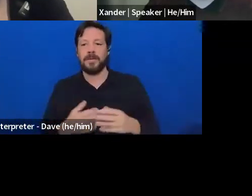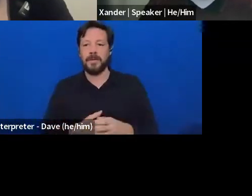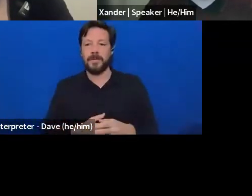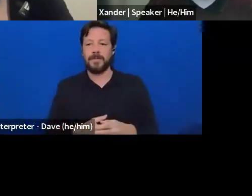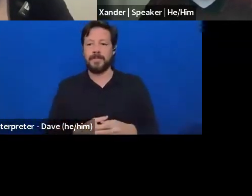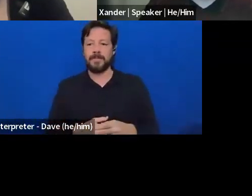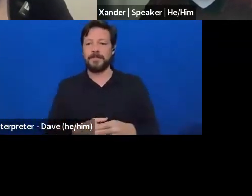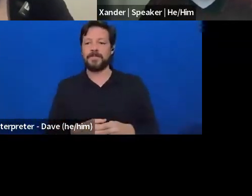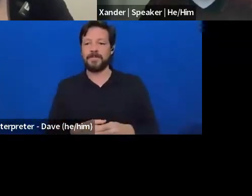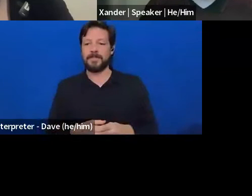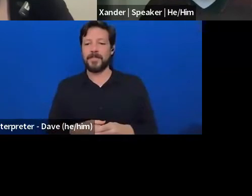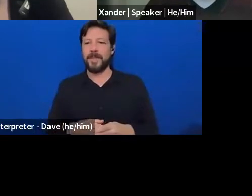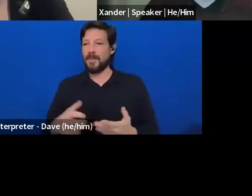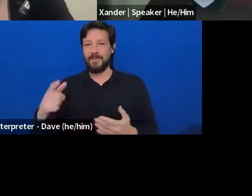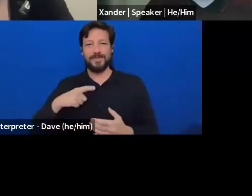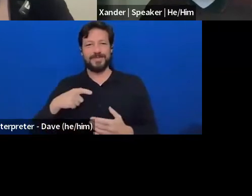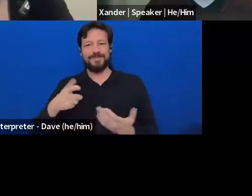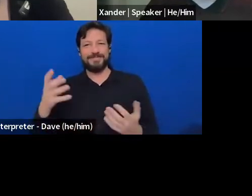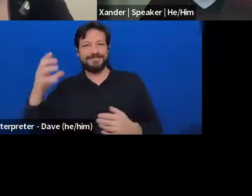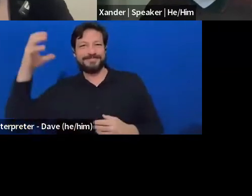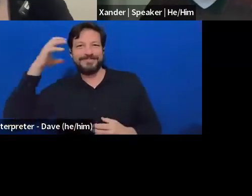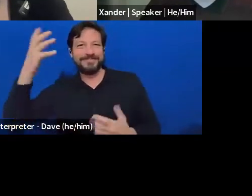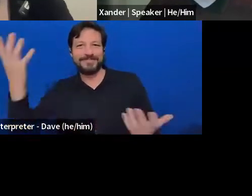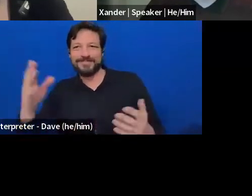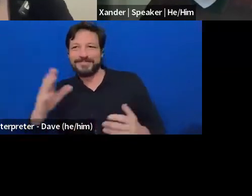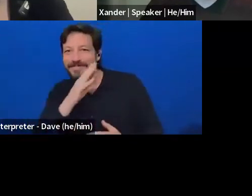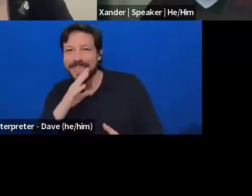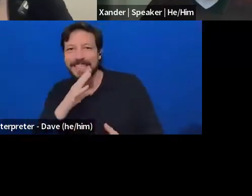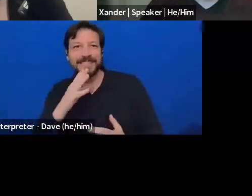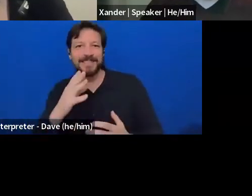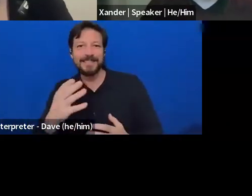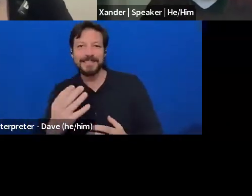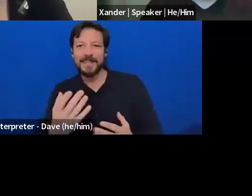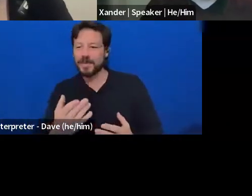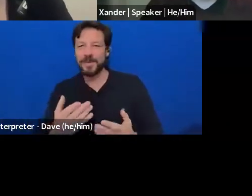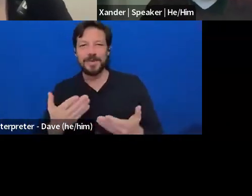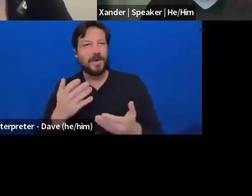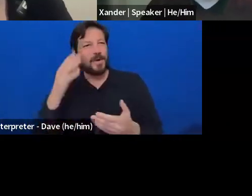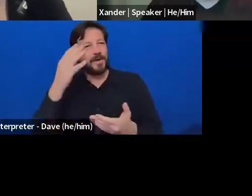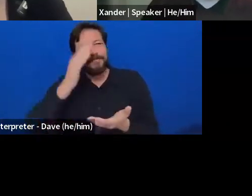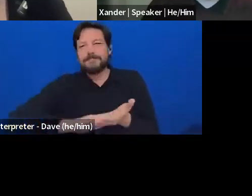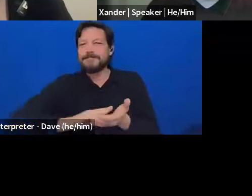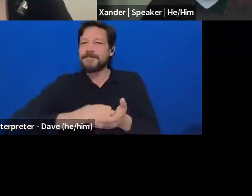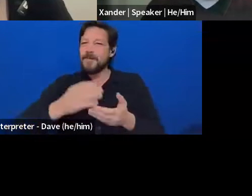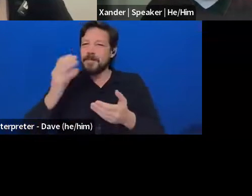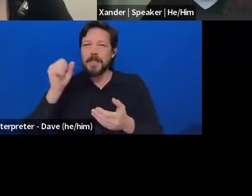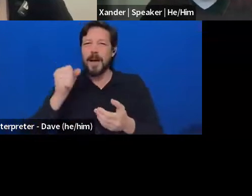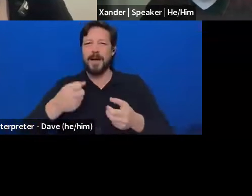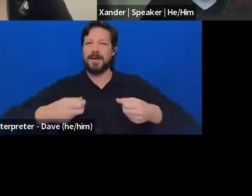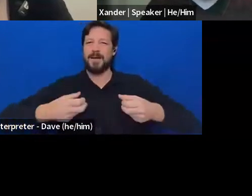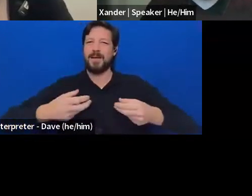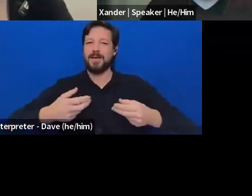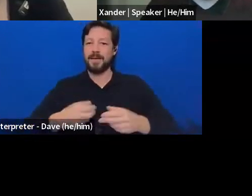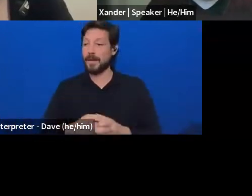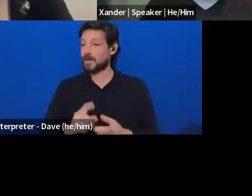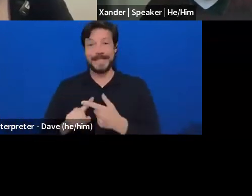point of time wasn't that great, was really good. And just those are just the best memories. Now as an adult, we continue to